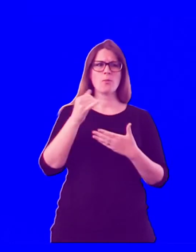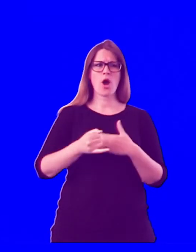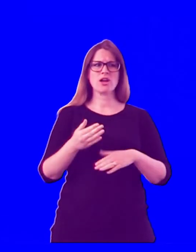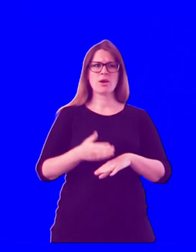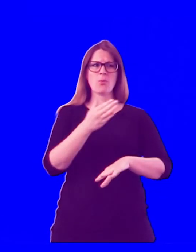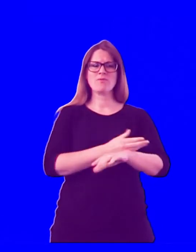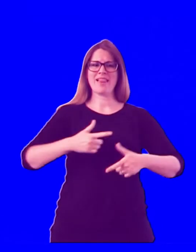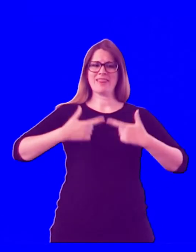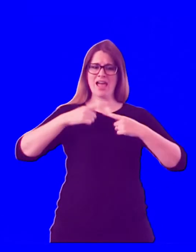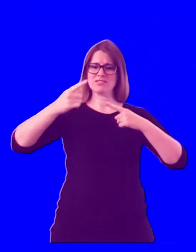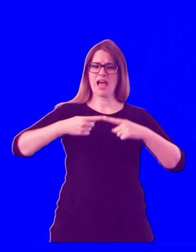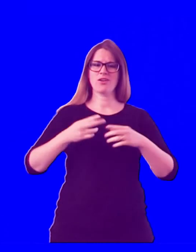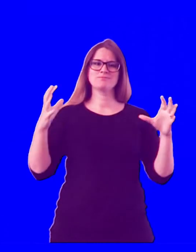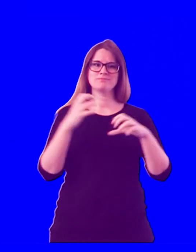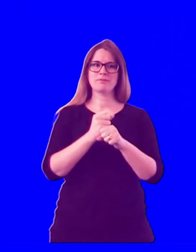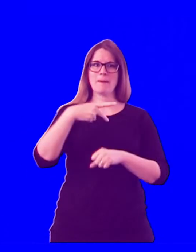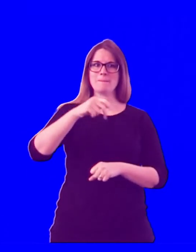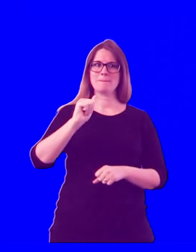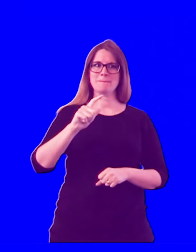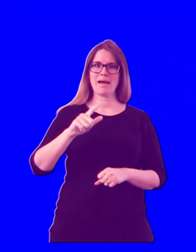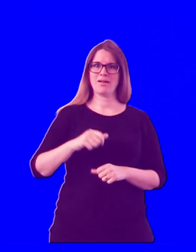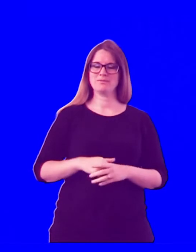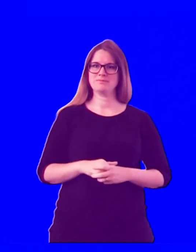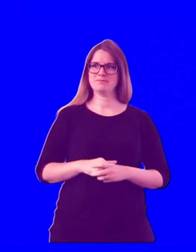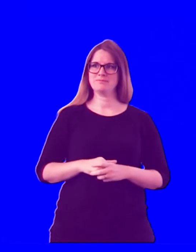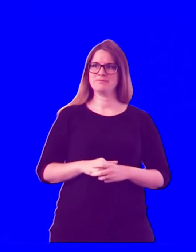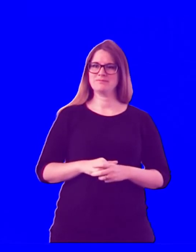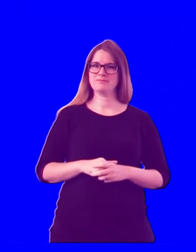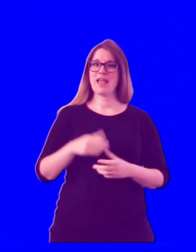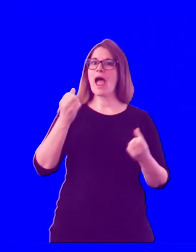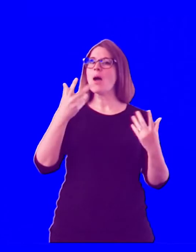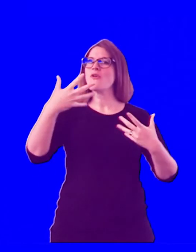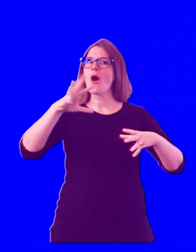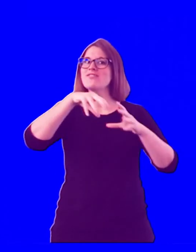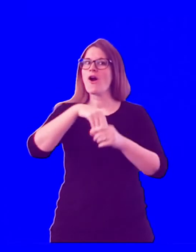life cycle known as PAL? How many of you are in PAL?